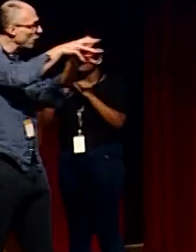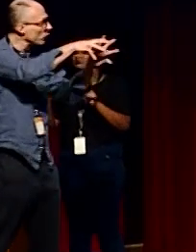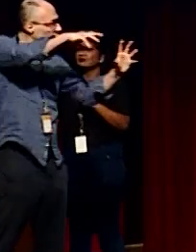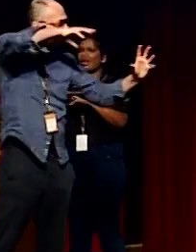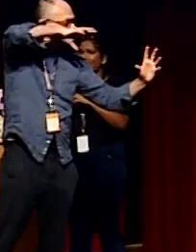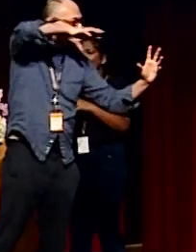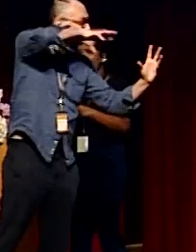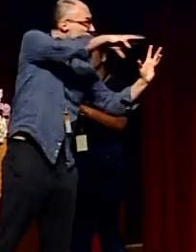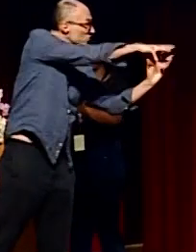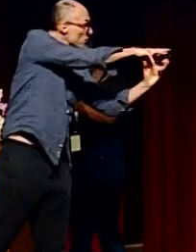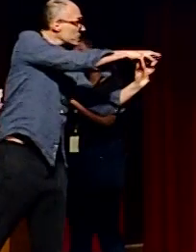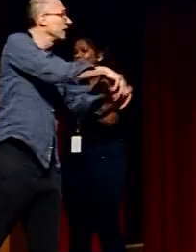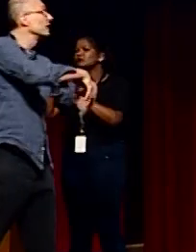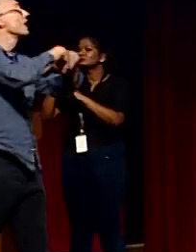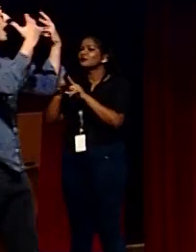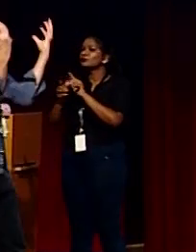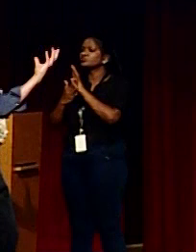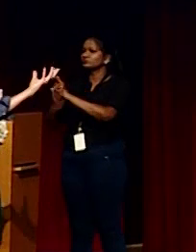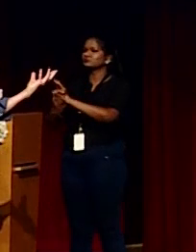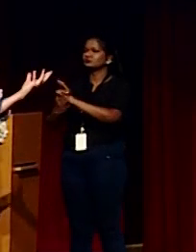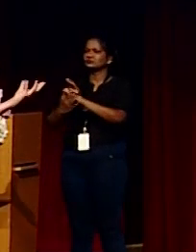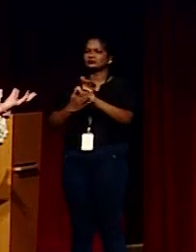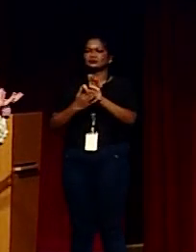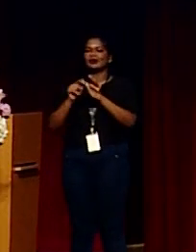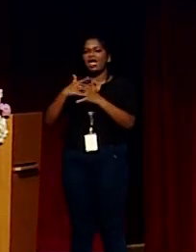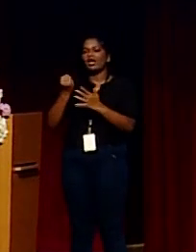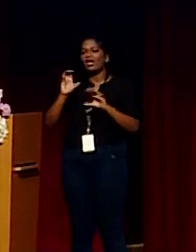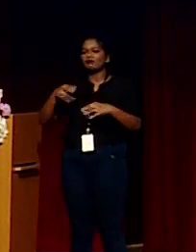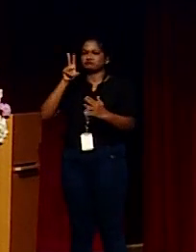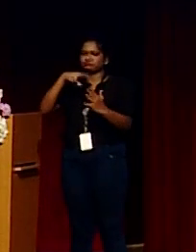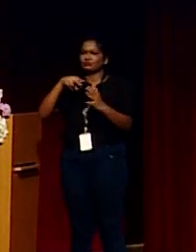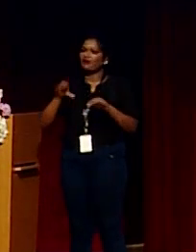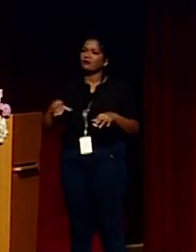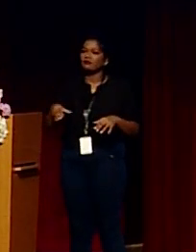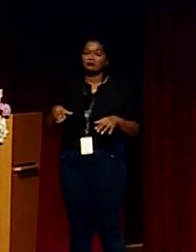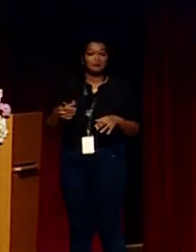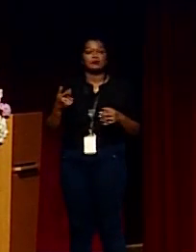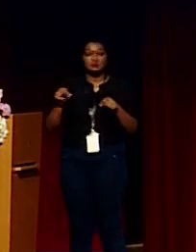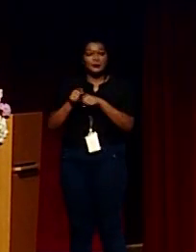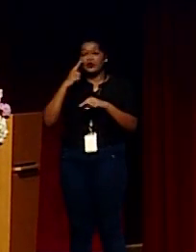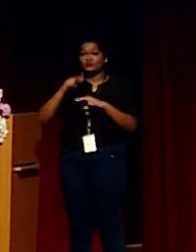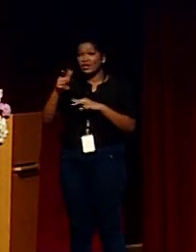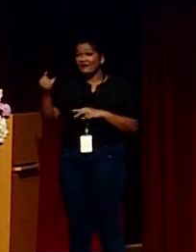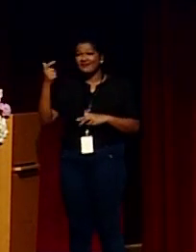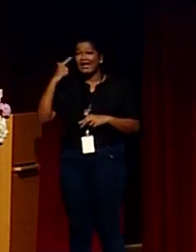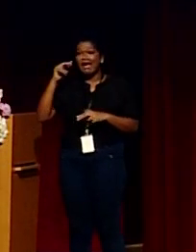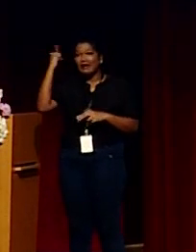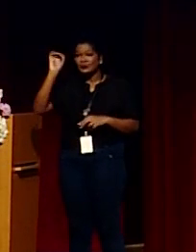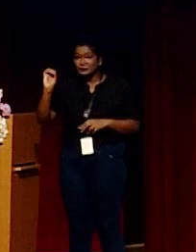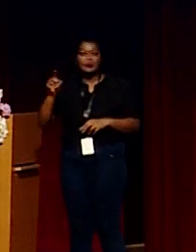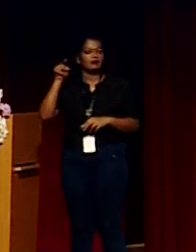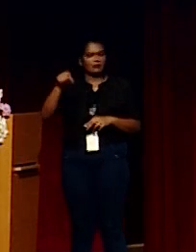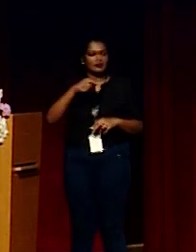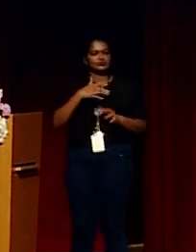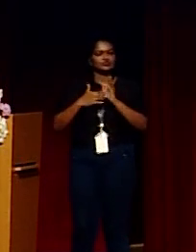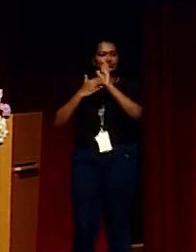being focused, it's being zoomed in, and it's being read out. And of course, if you have no idea what a benzene ring is,